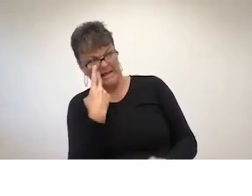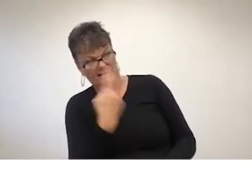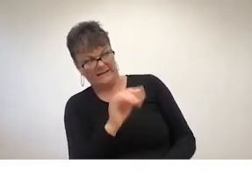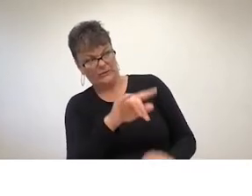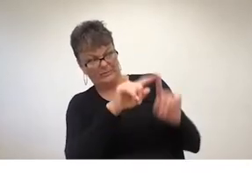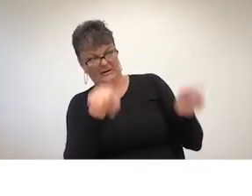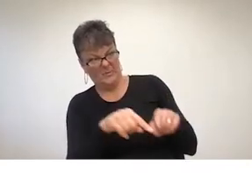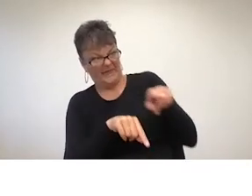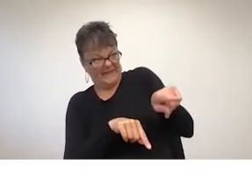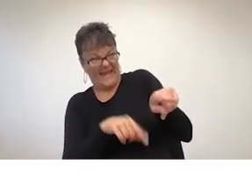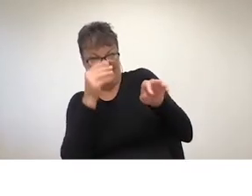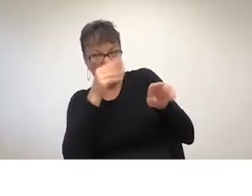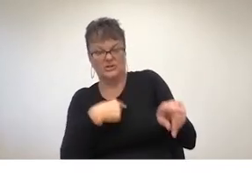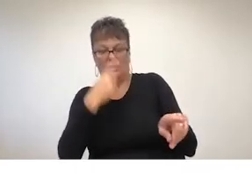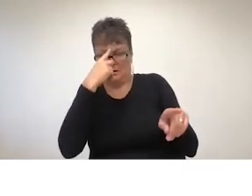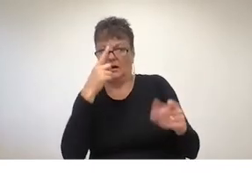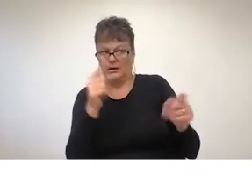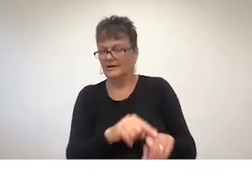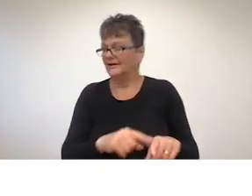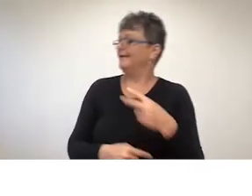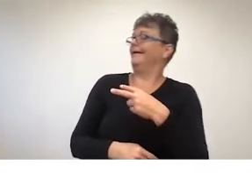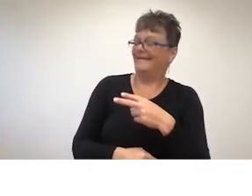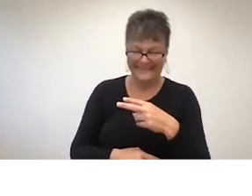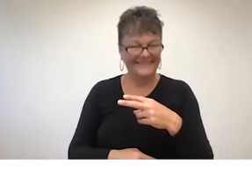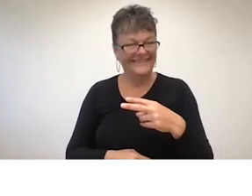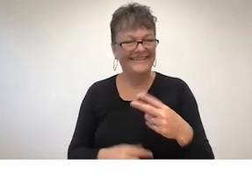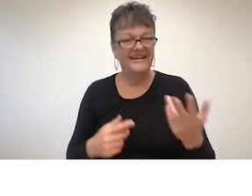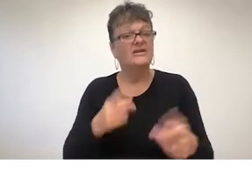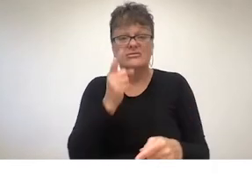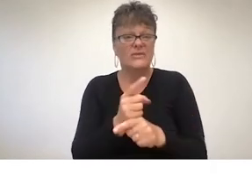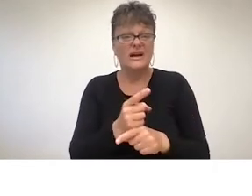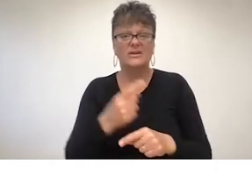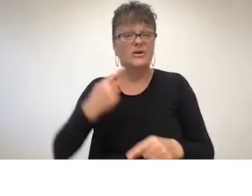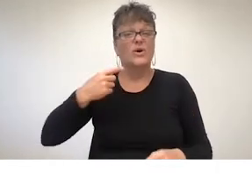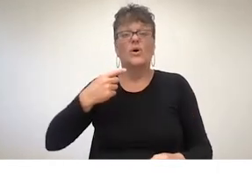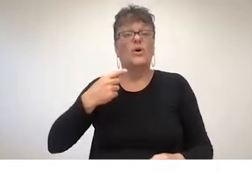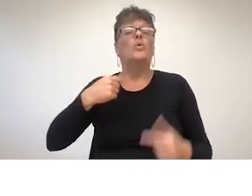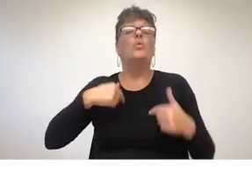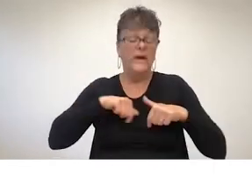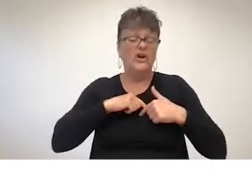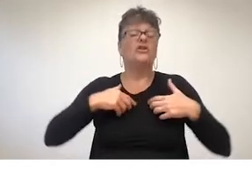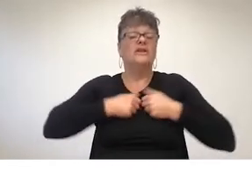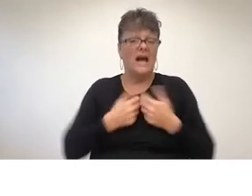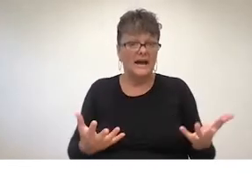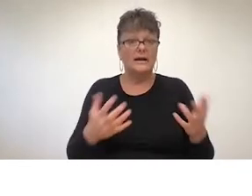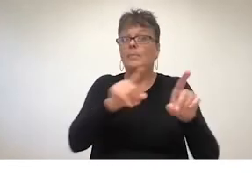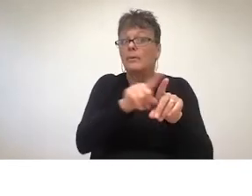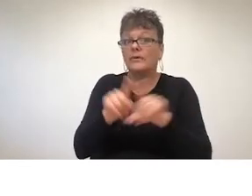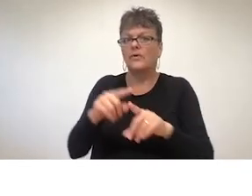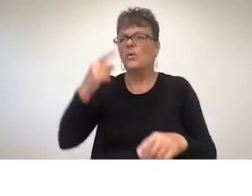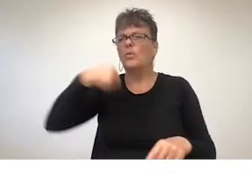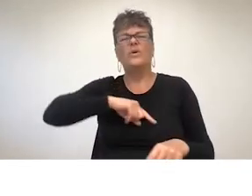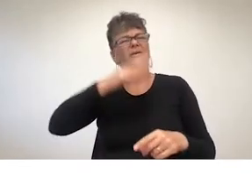tired, and I believe we have forgotten how to be together. Hear me out on this. We know that the